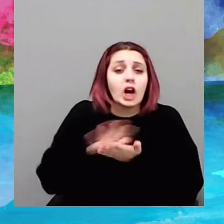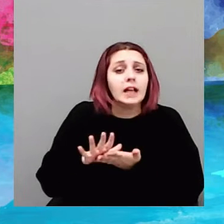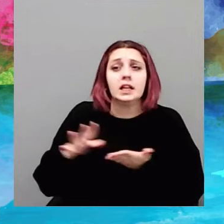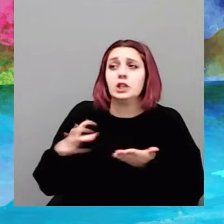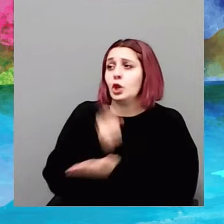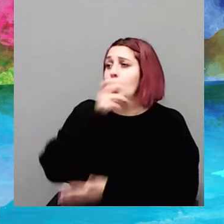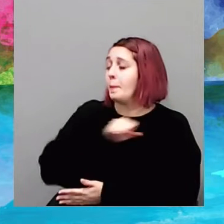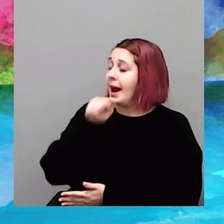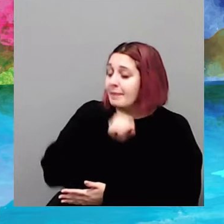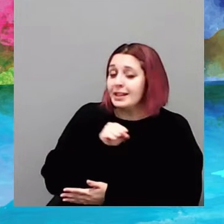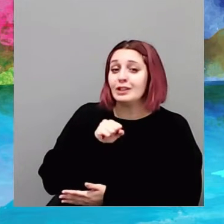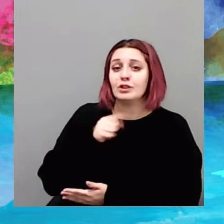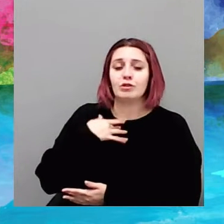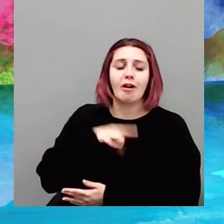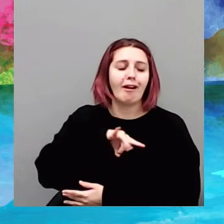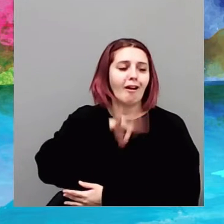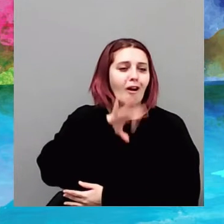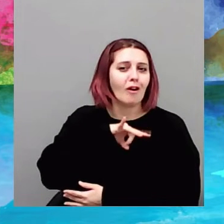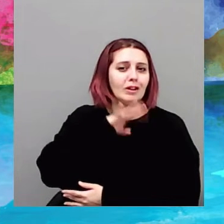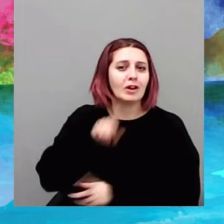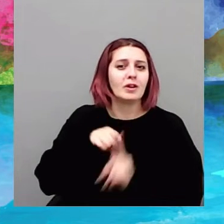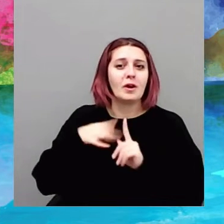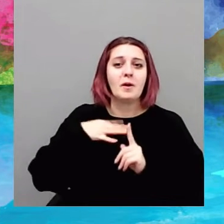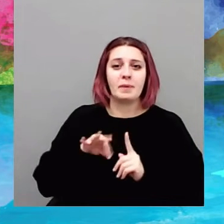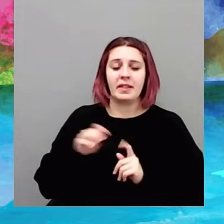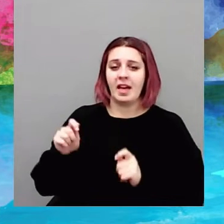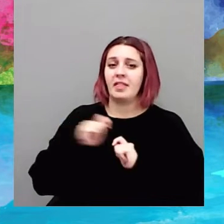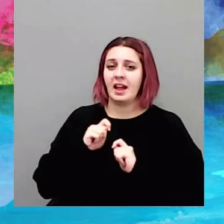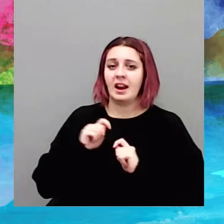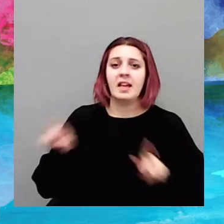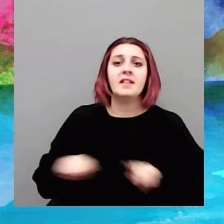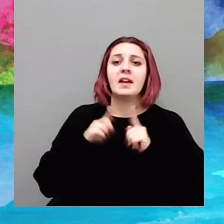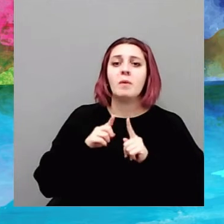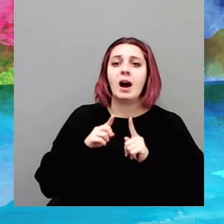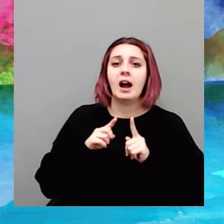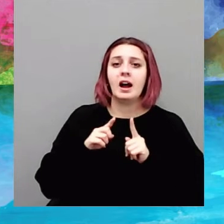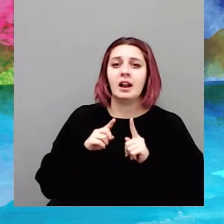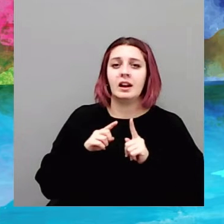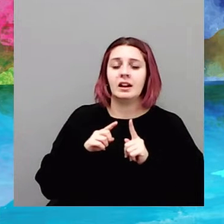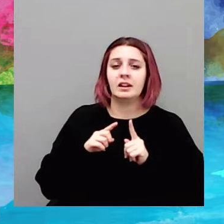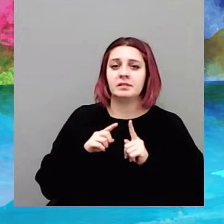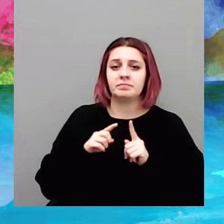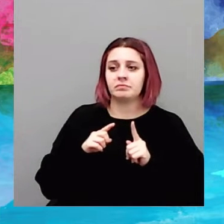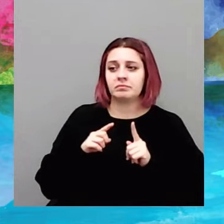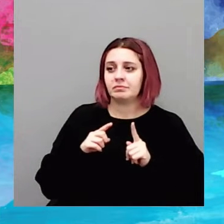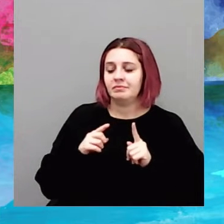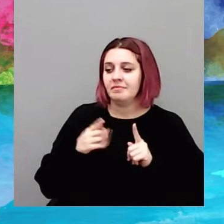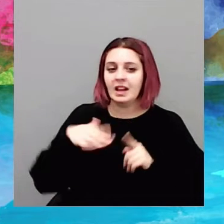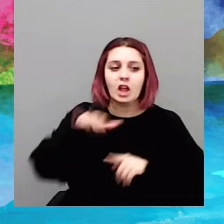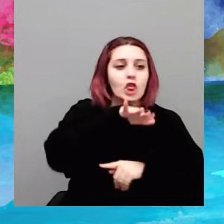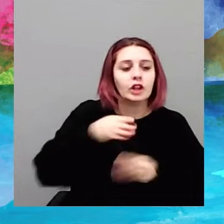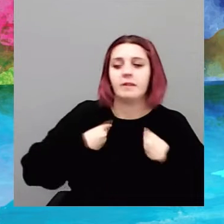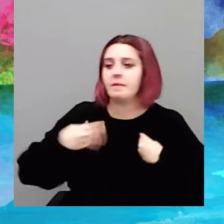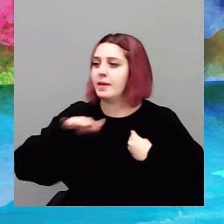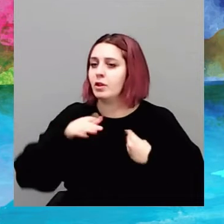Everything is free, everything is wonderful. We're super happy we're able to deliver this. We don't matter, it doesn't matter where you're